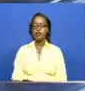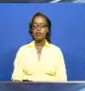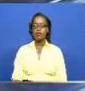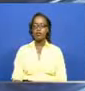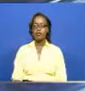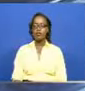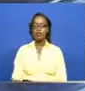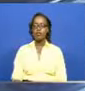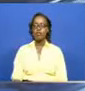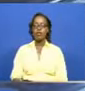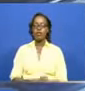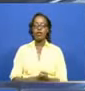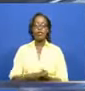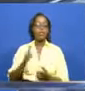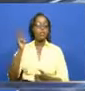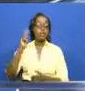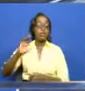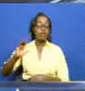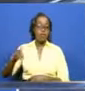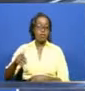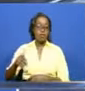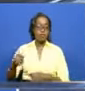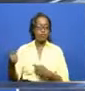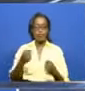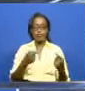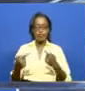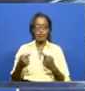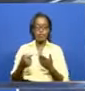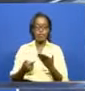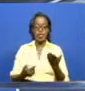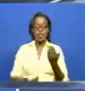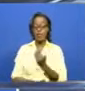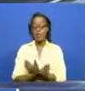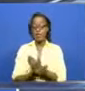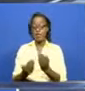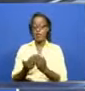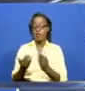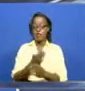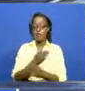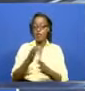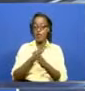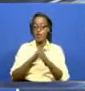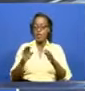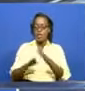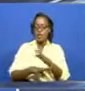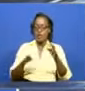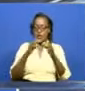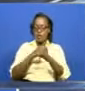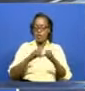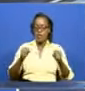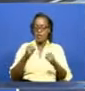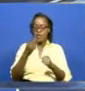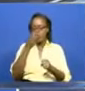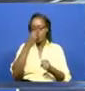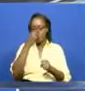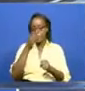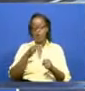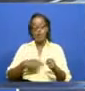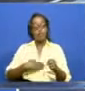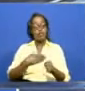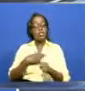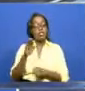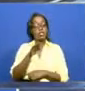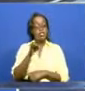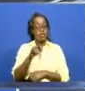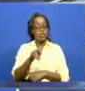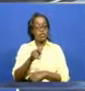Now, chaos broke out in Kisii town this morning ahead of Deputy President William Ruto's tour of the region. Joining